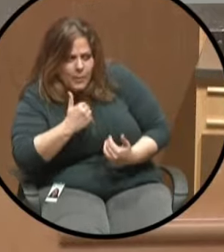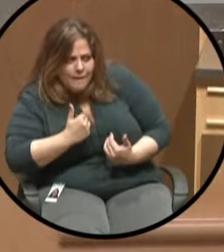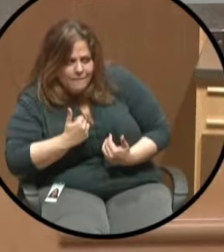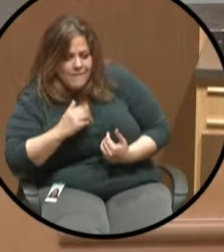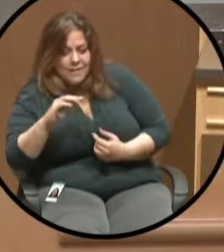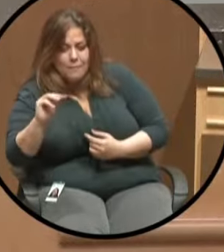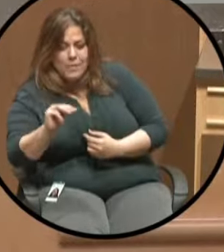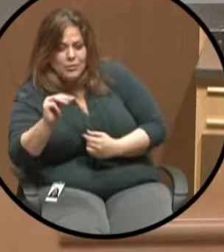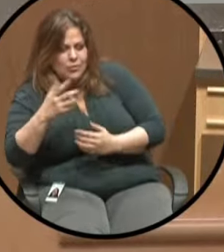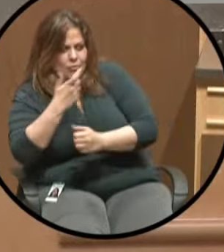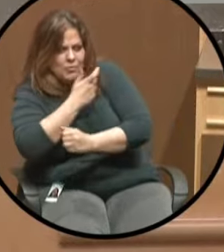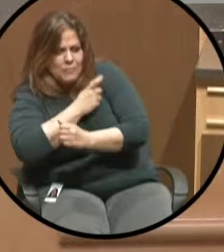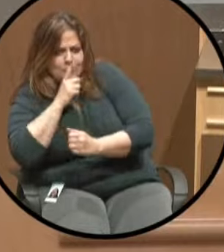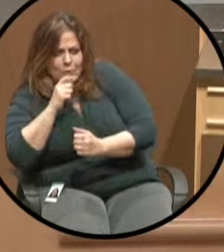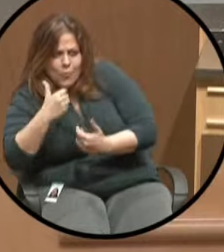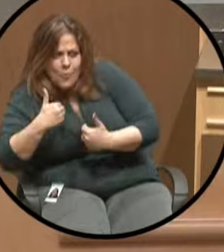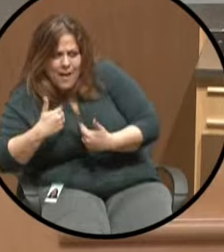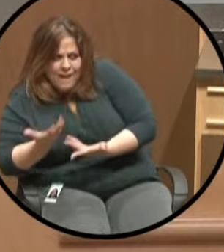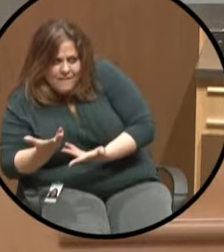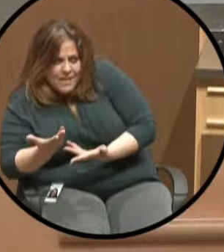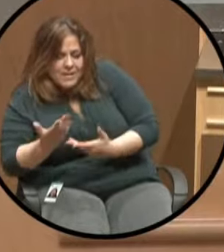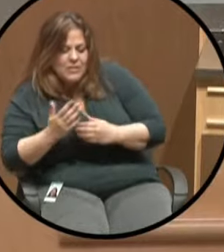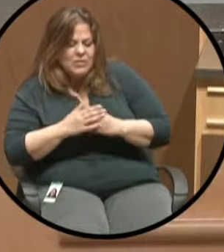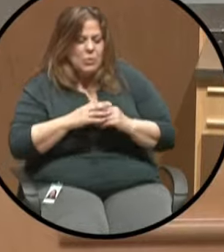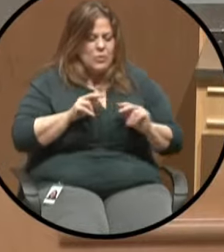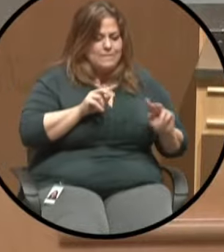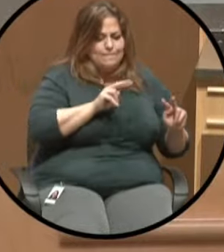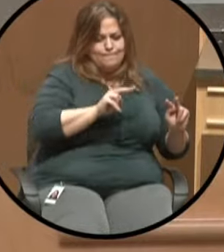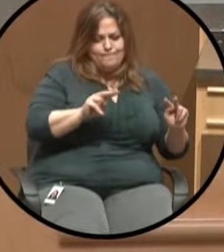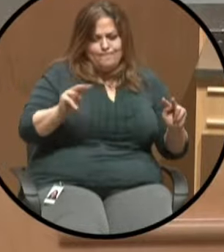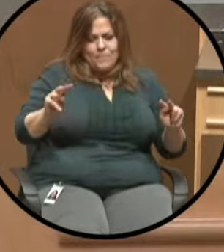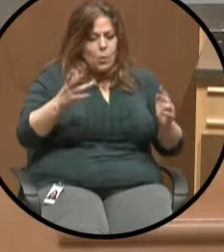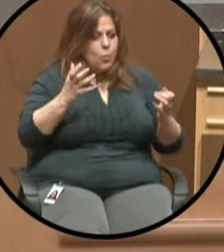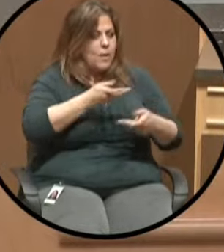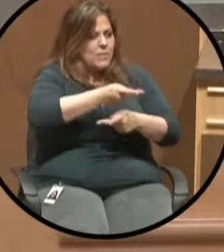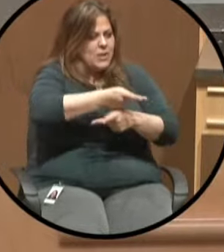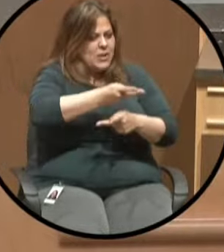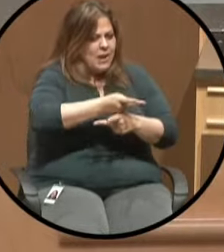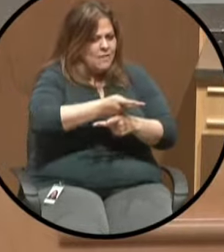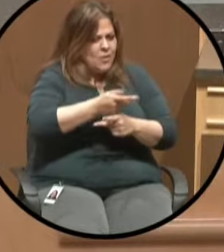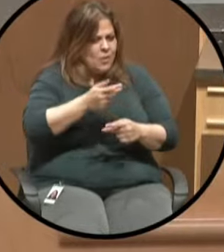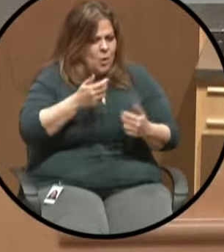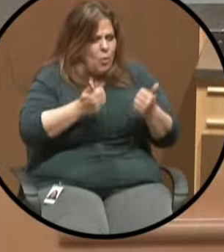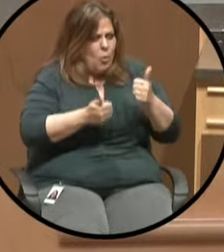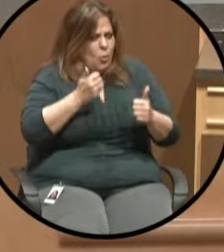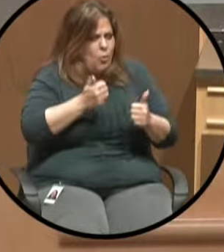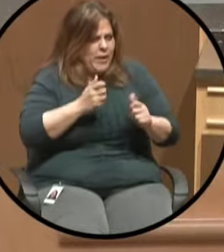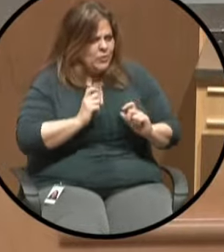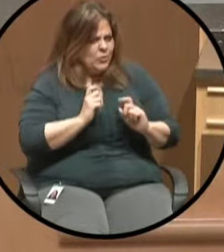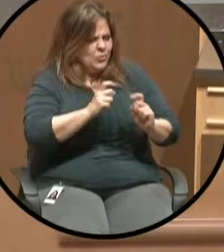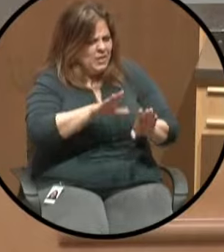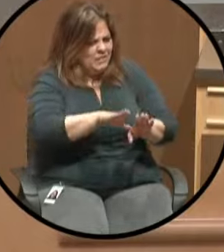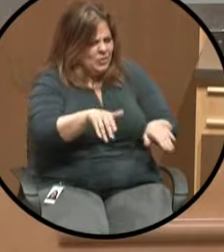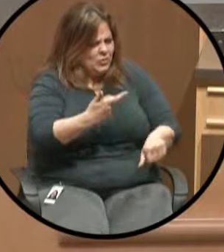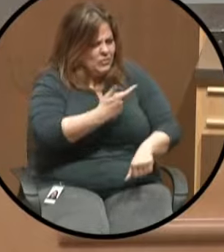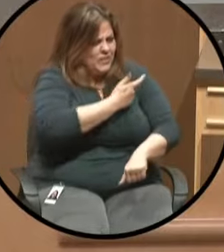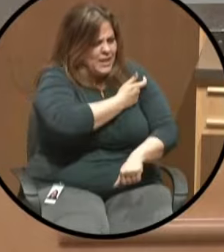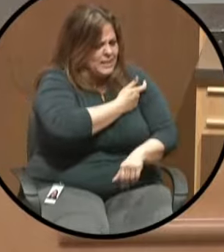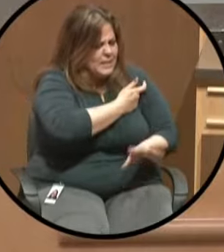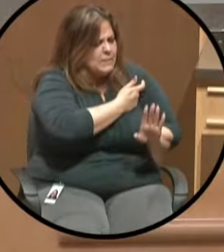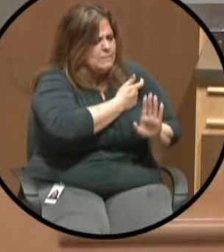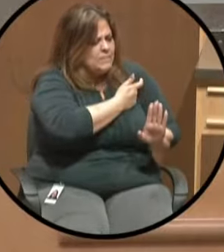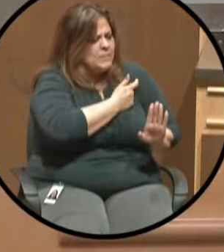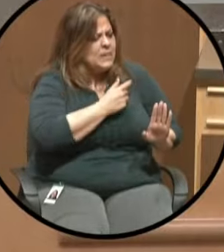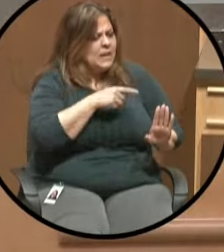shot. So as a nation, we're being cautious in which vaccine we're putting into children. And that's really important. We are